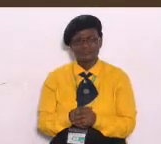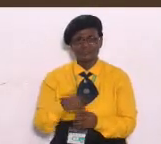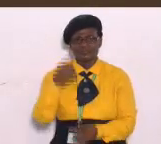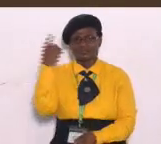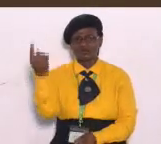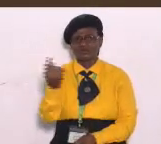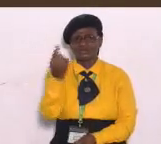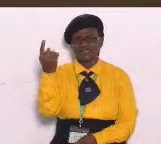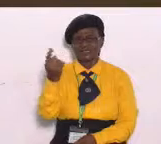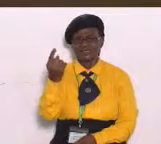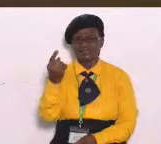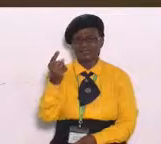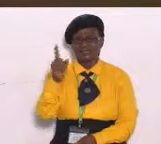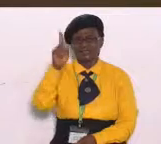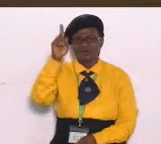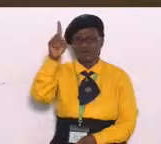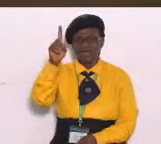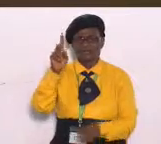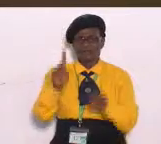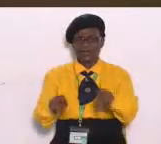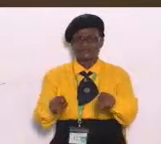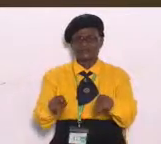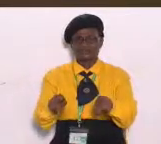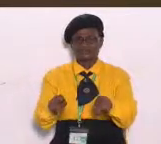Only one fellow,